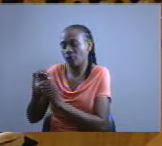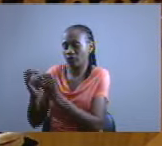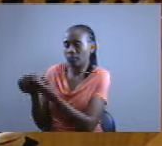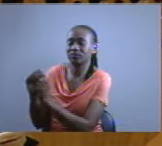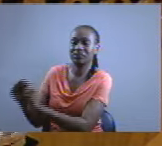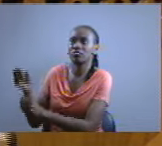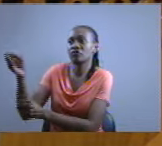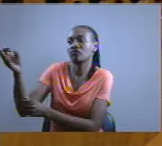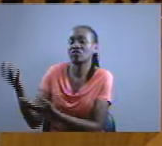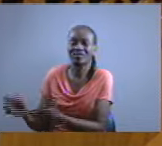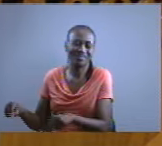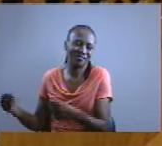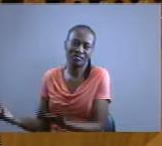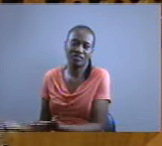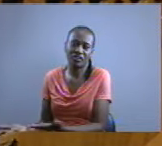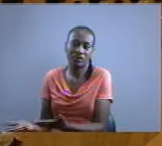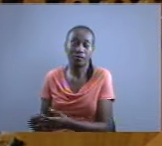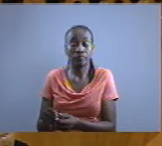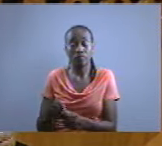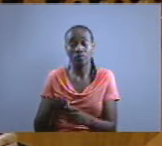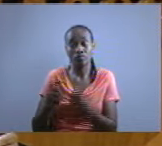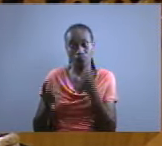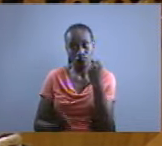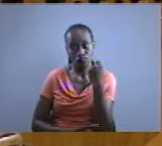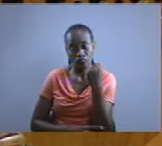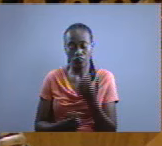the future. In conclusion,